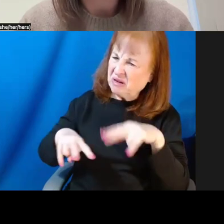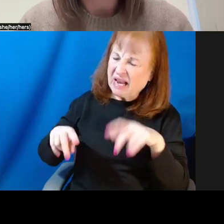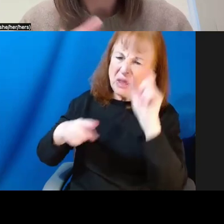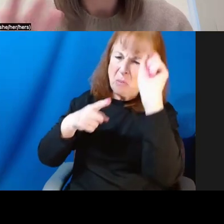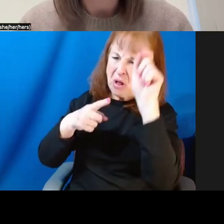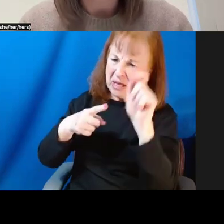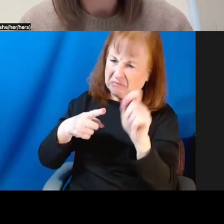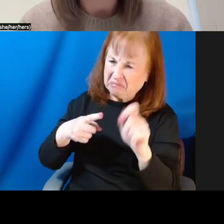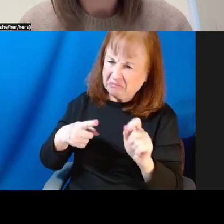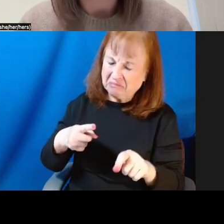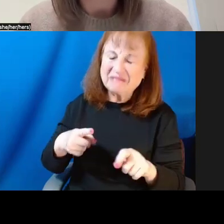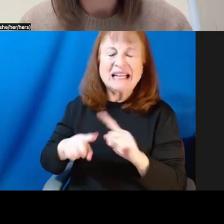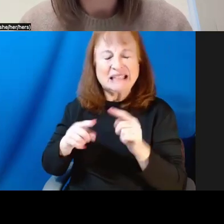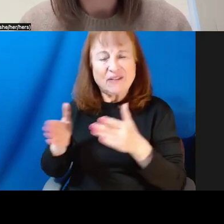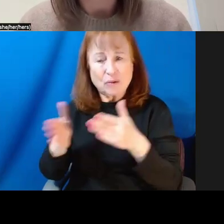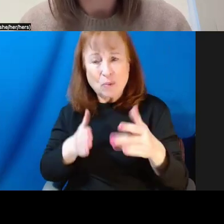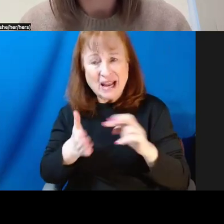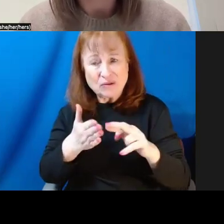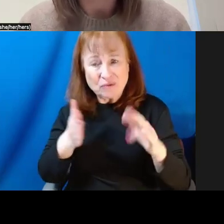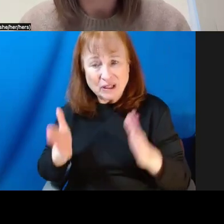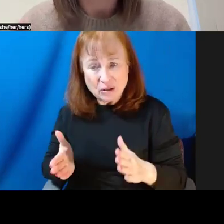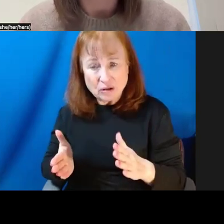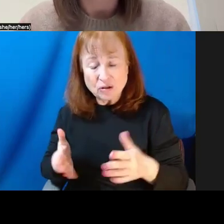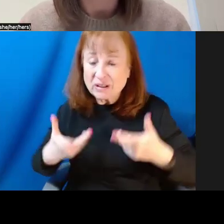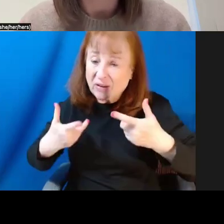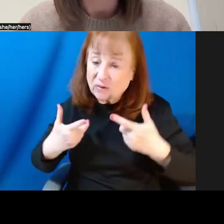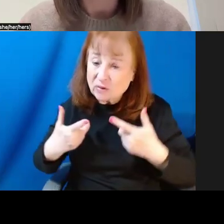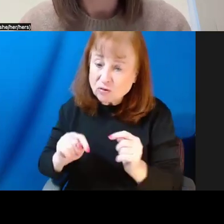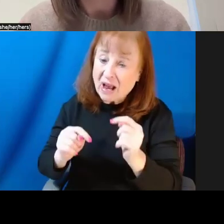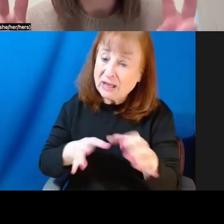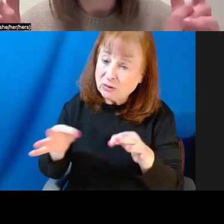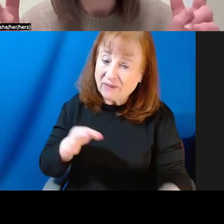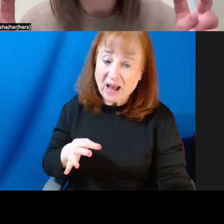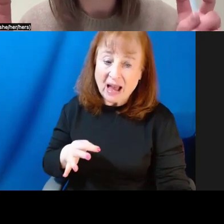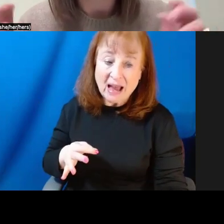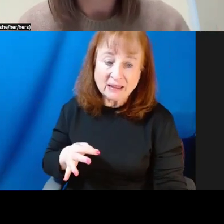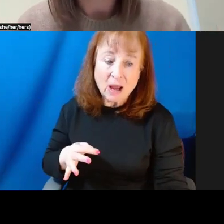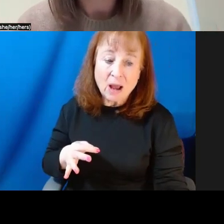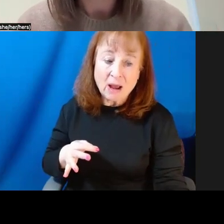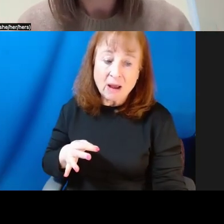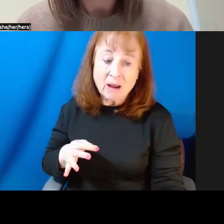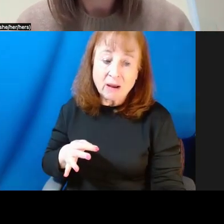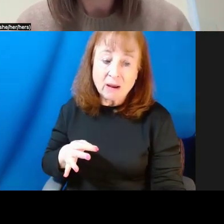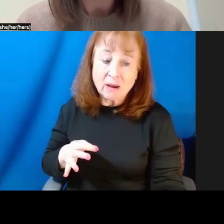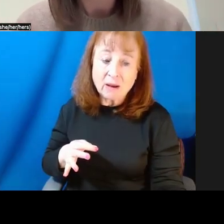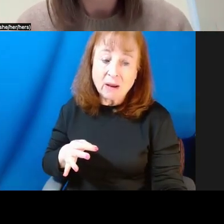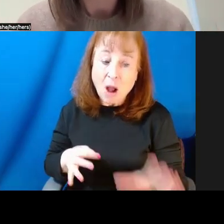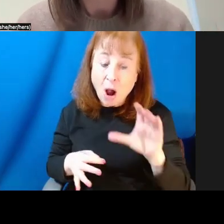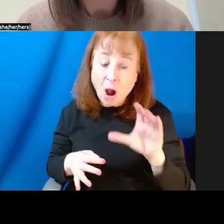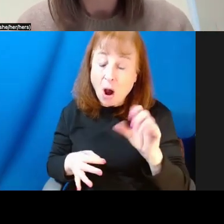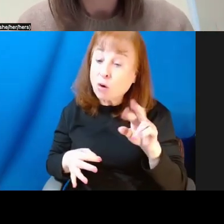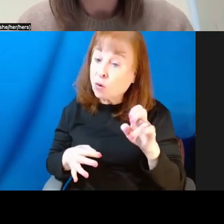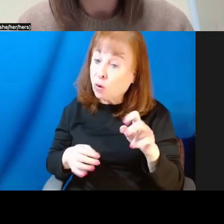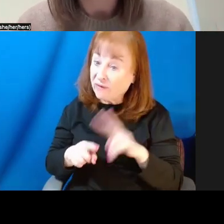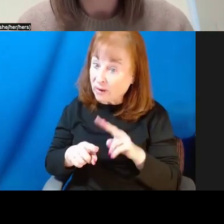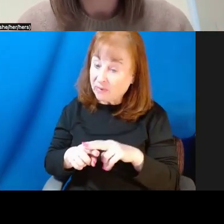here of all the different ways that researchers have attempted to define a core vocabulary. So one way is